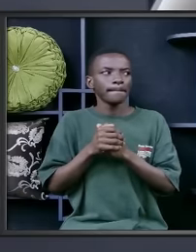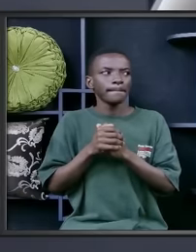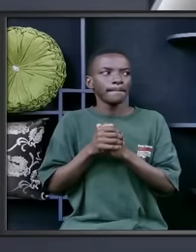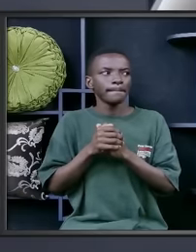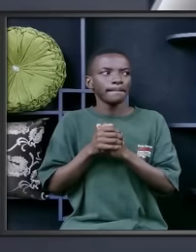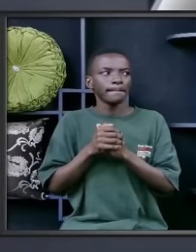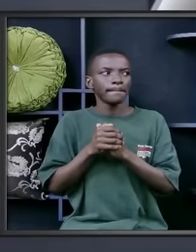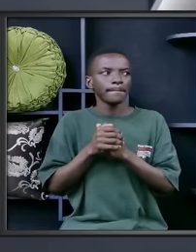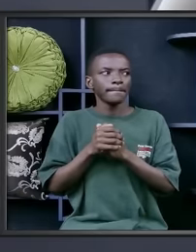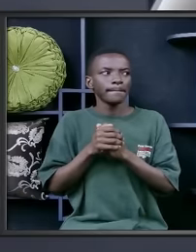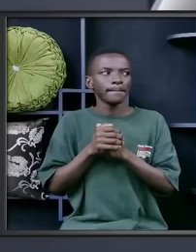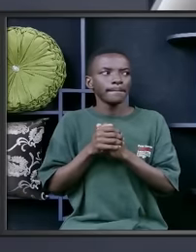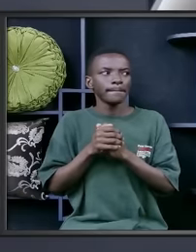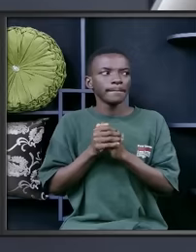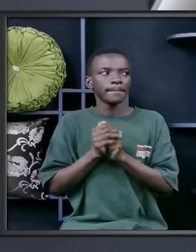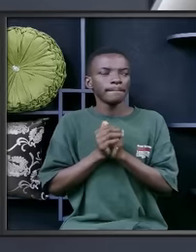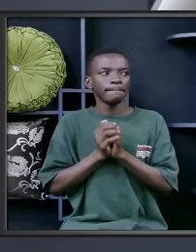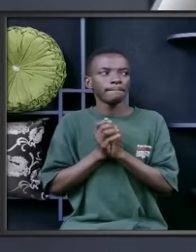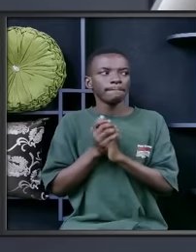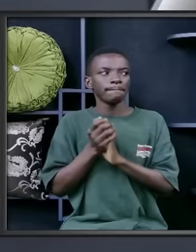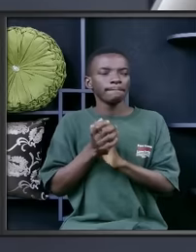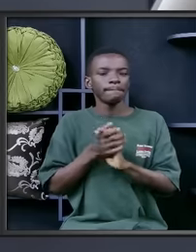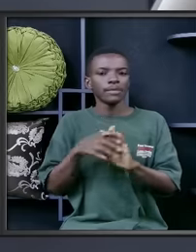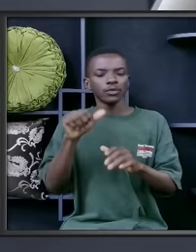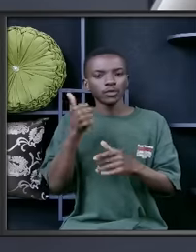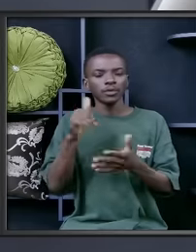Tomorrow will be Saturday.